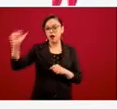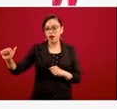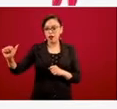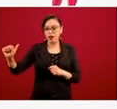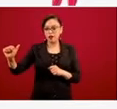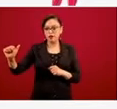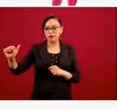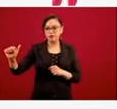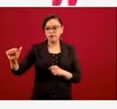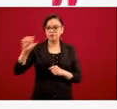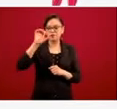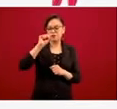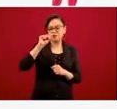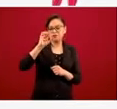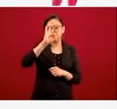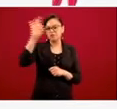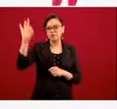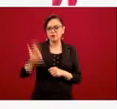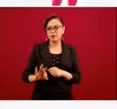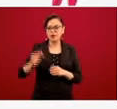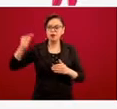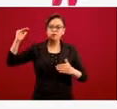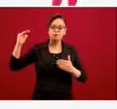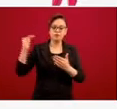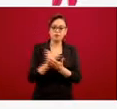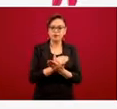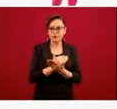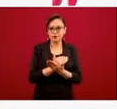has reduced in the greater